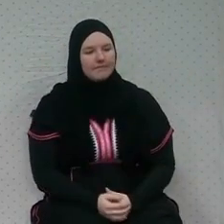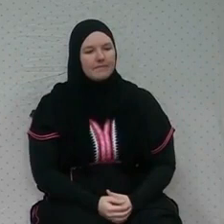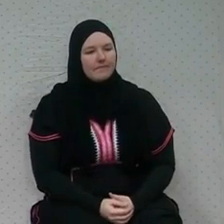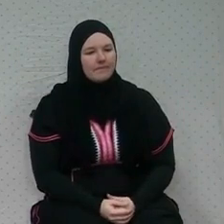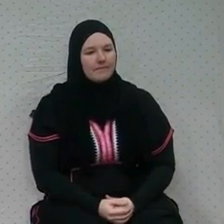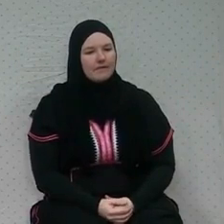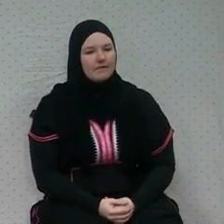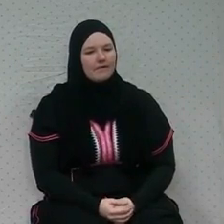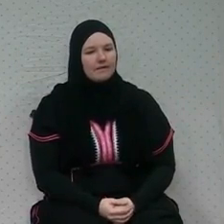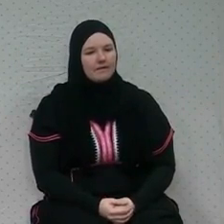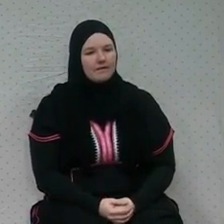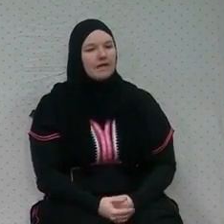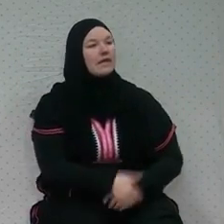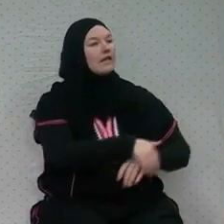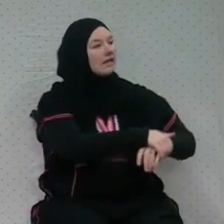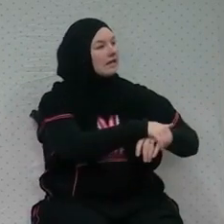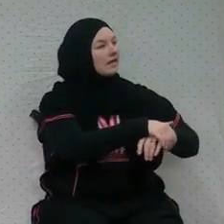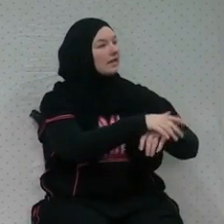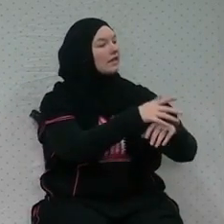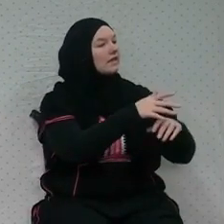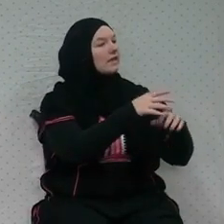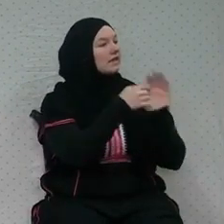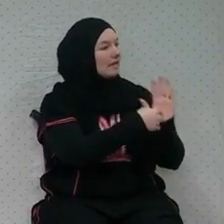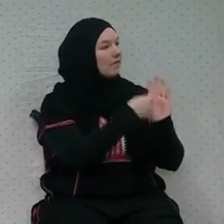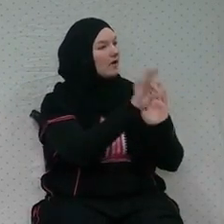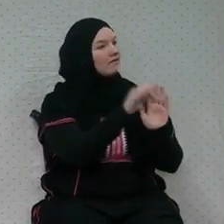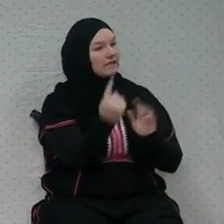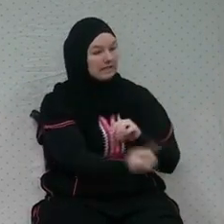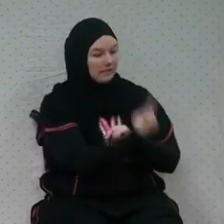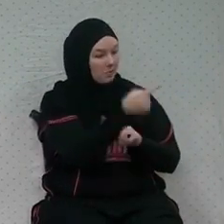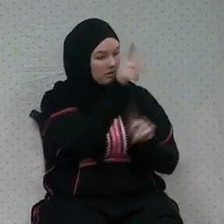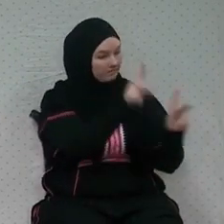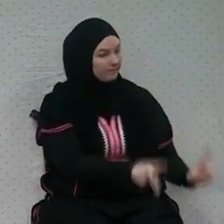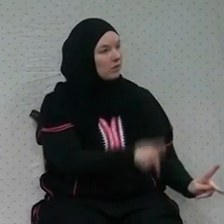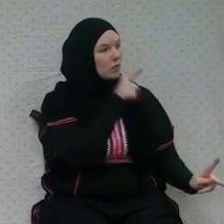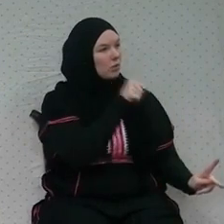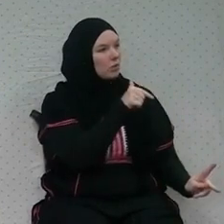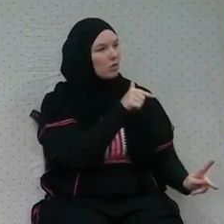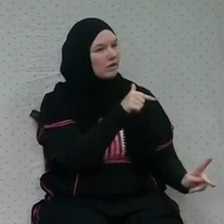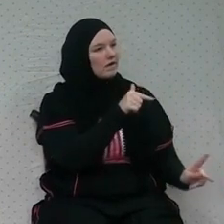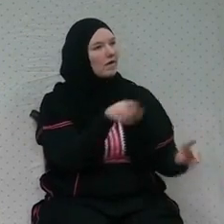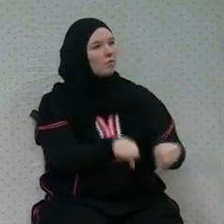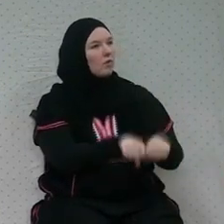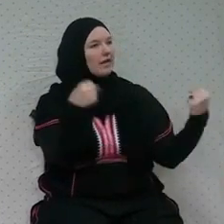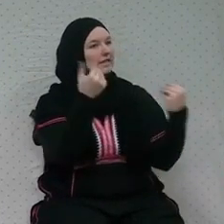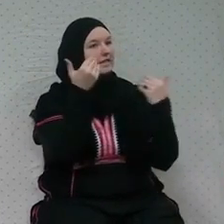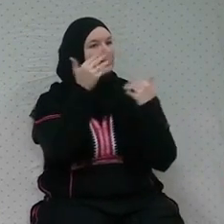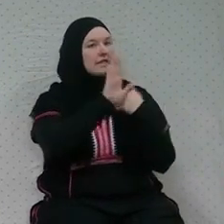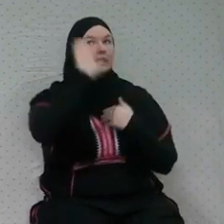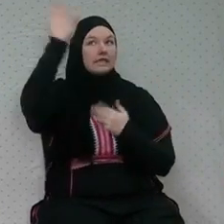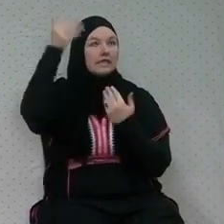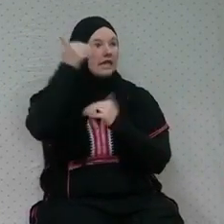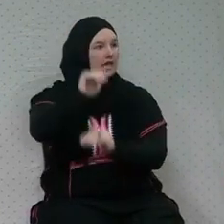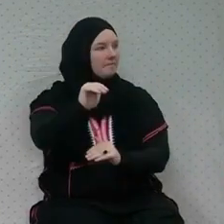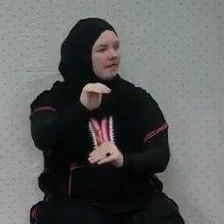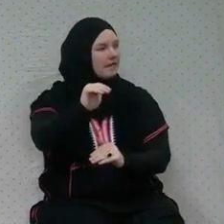The example of someone who is violating the limits of Allah, and the one who is not,